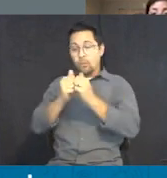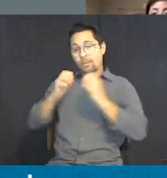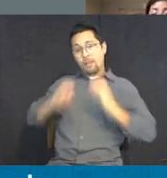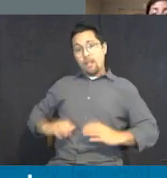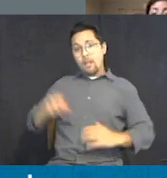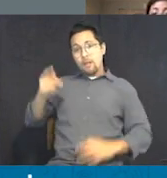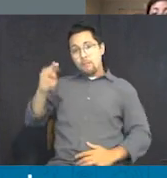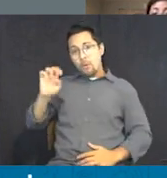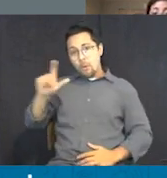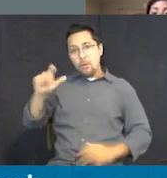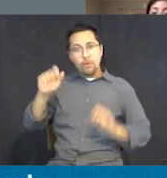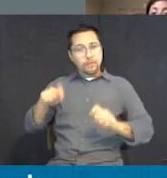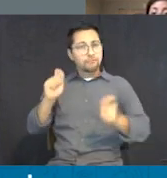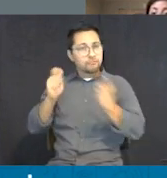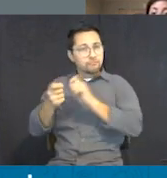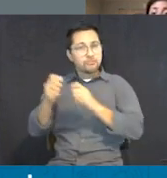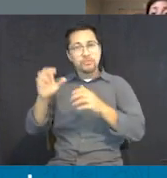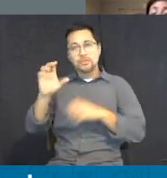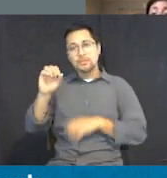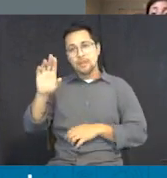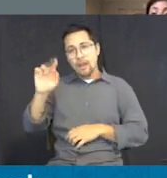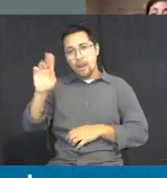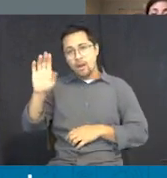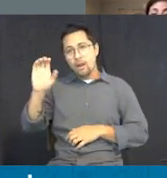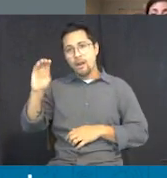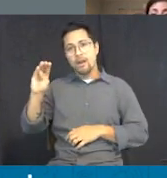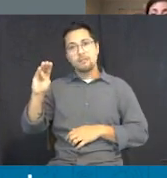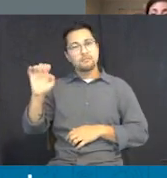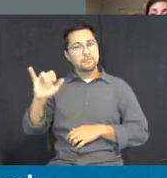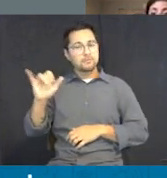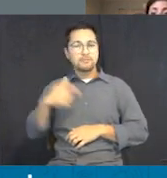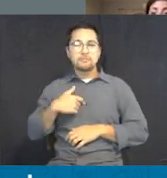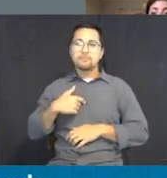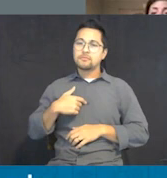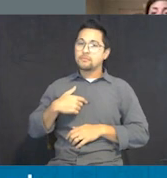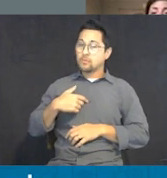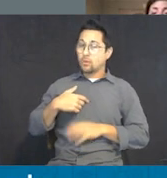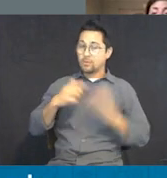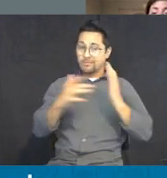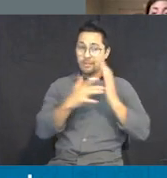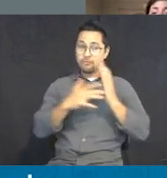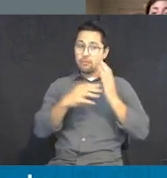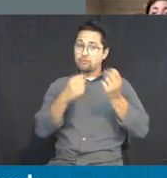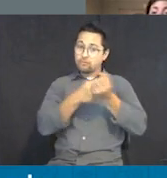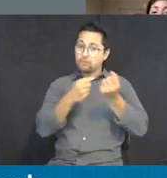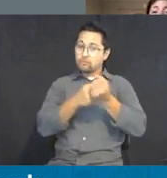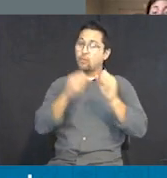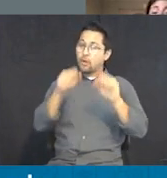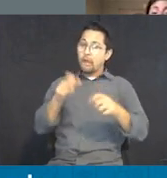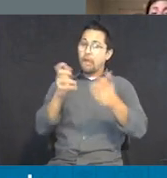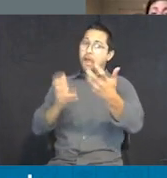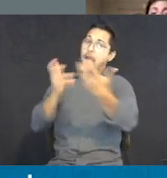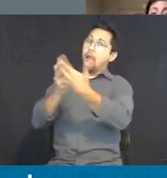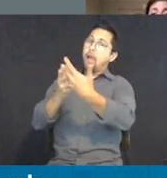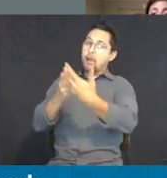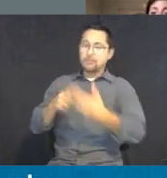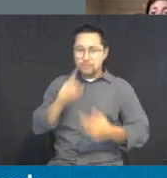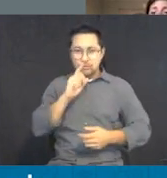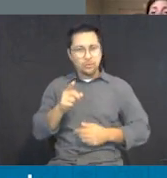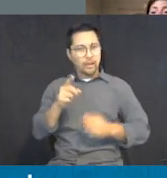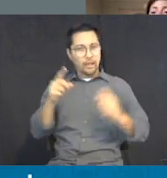With technology, there's no one size fits all solution. So that's why it's important to be outcome